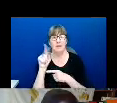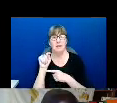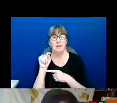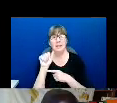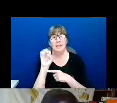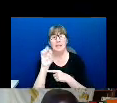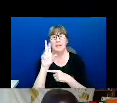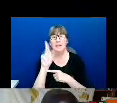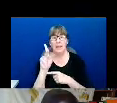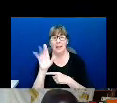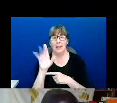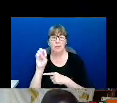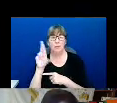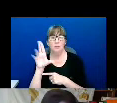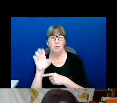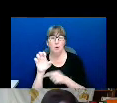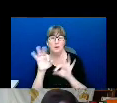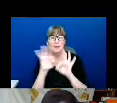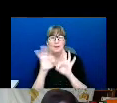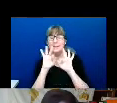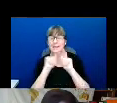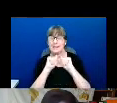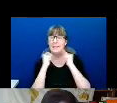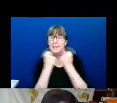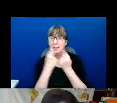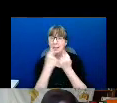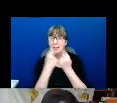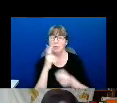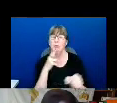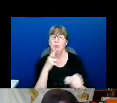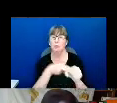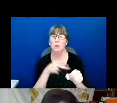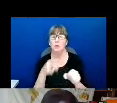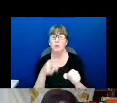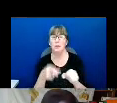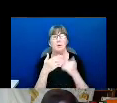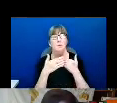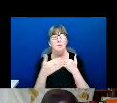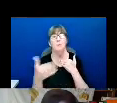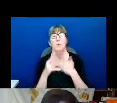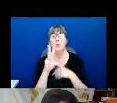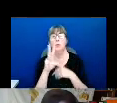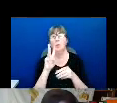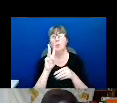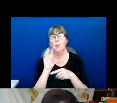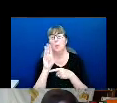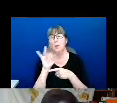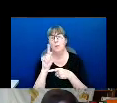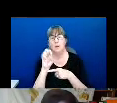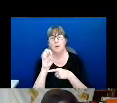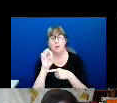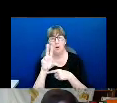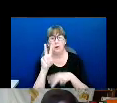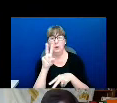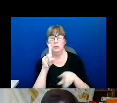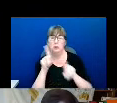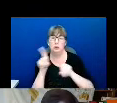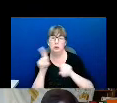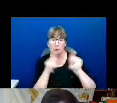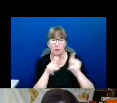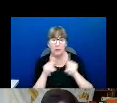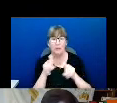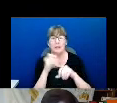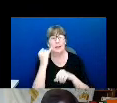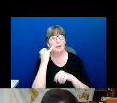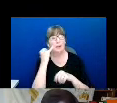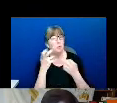the post-webinar survey for today's webinar. So for those who are wanting to join the task force team, today's attendees will need to complete a